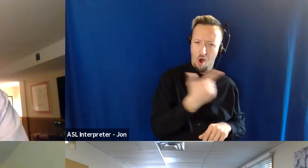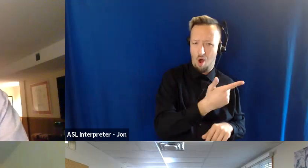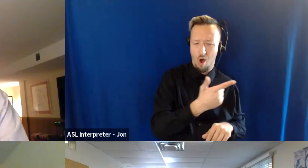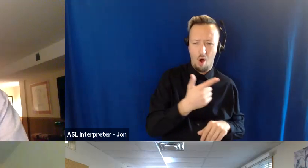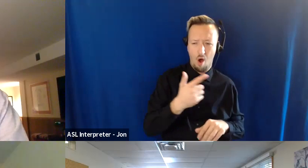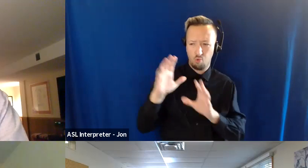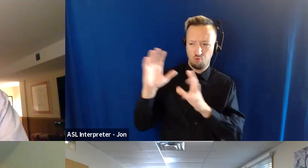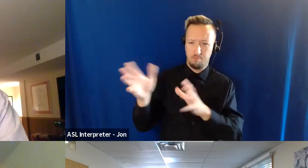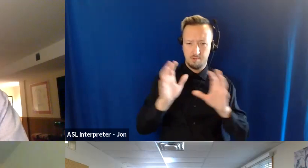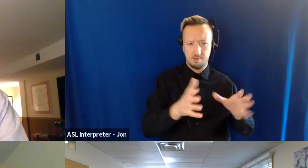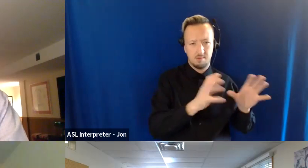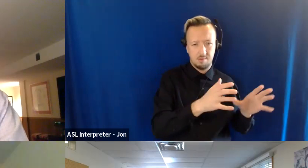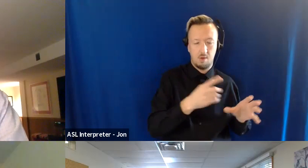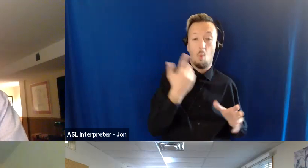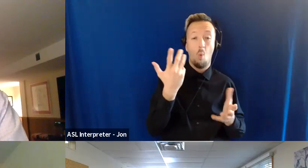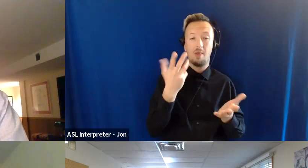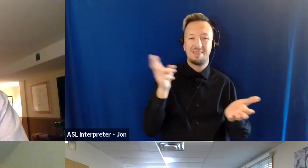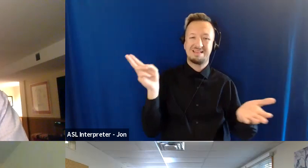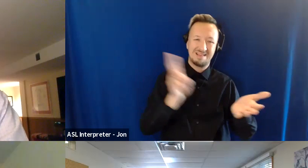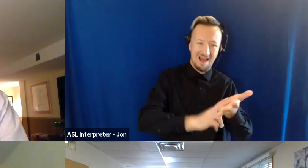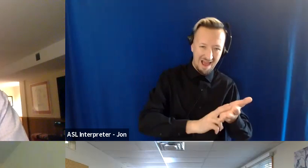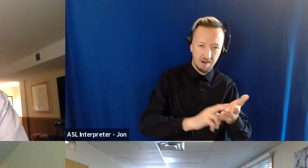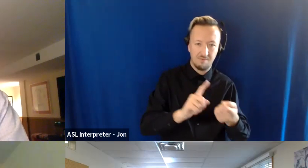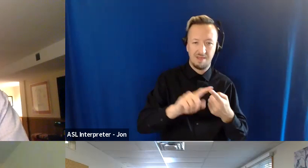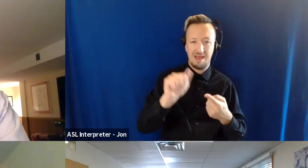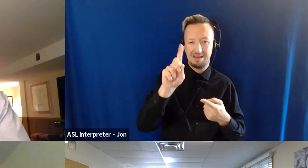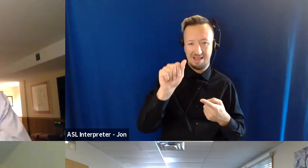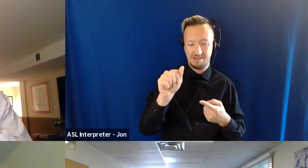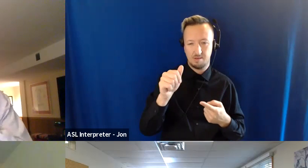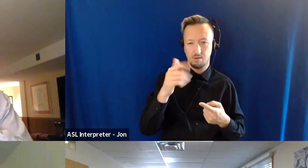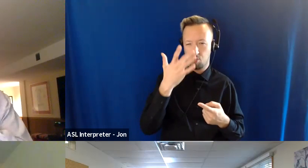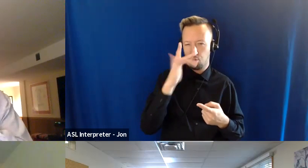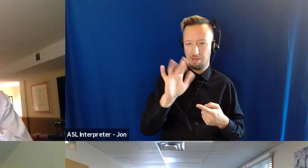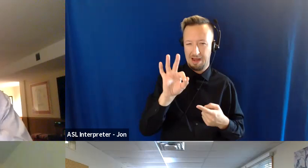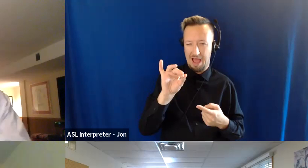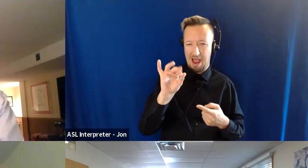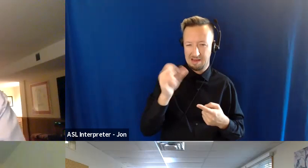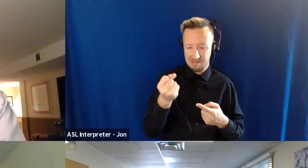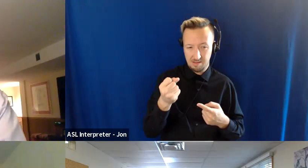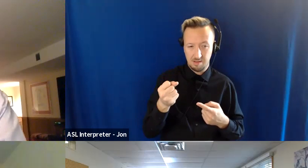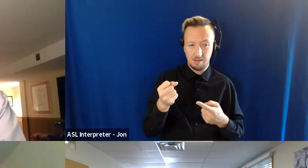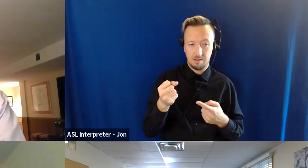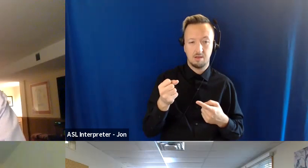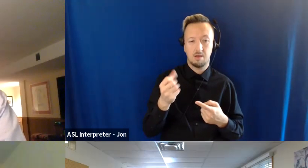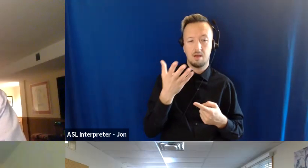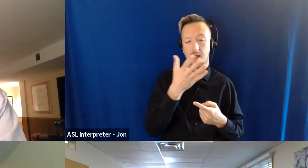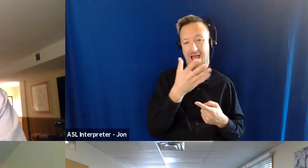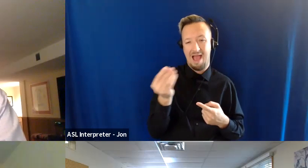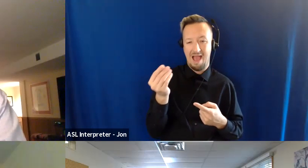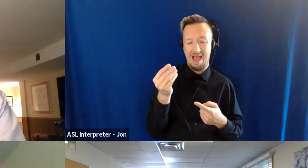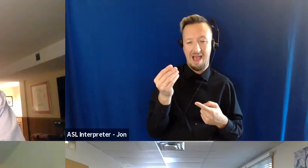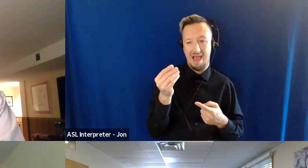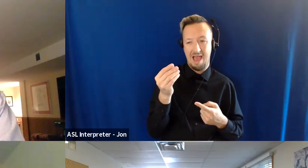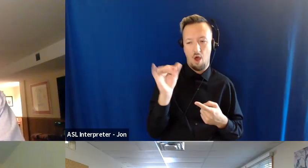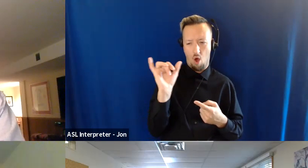generations, is the signing of the ADA in the early 90s. And also more recently and along